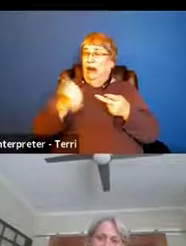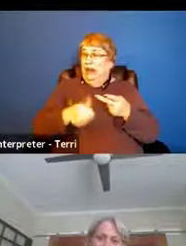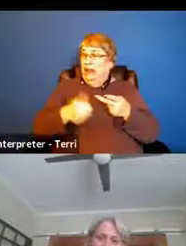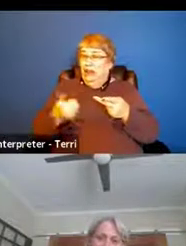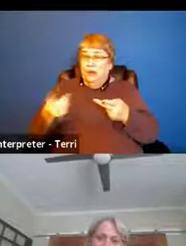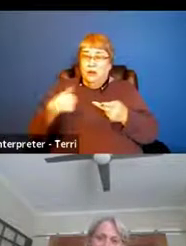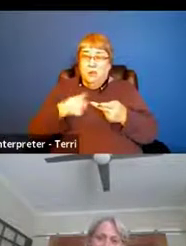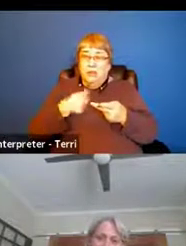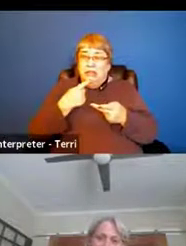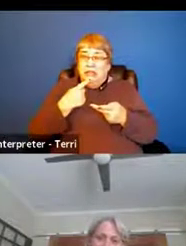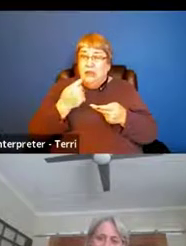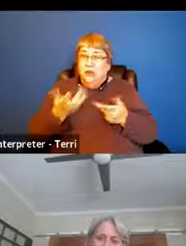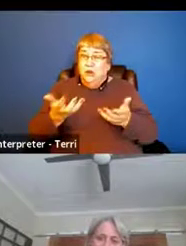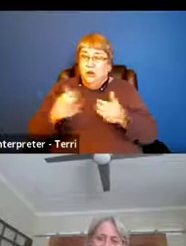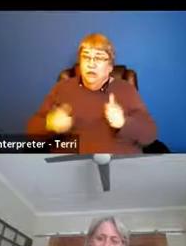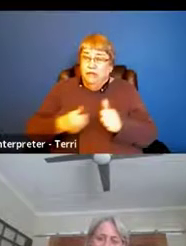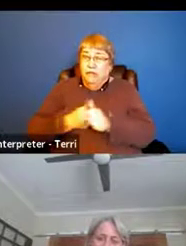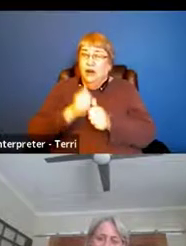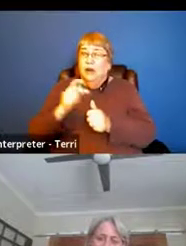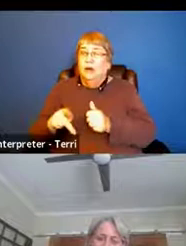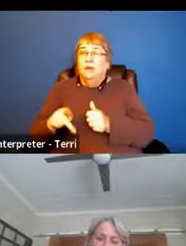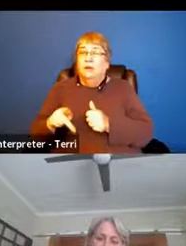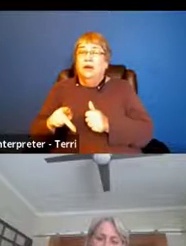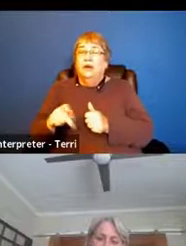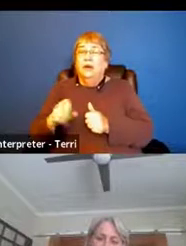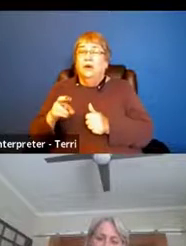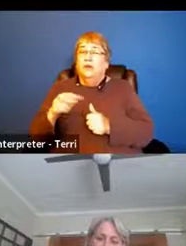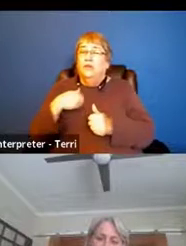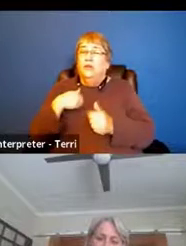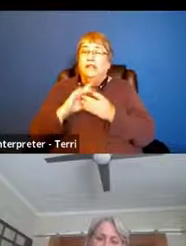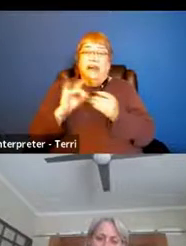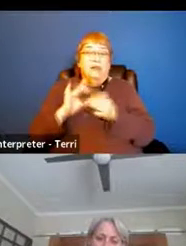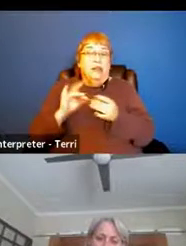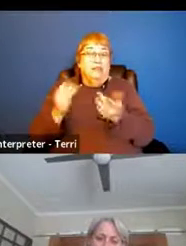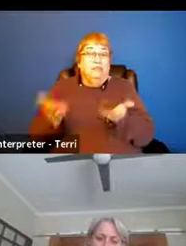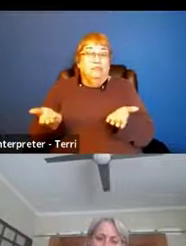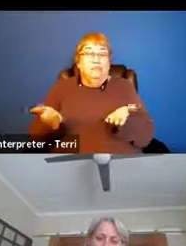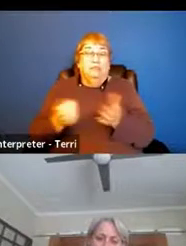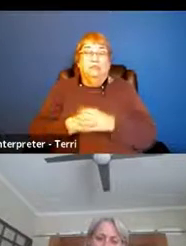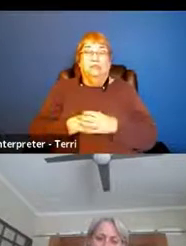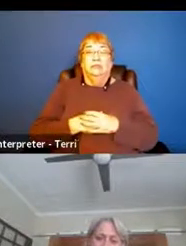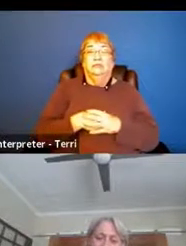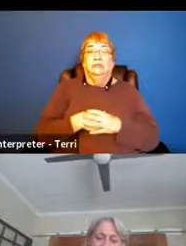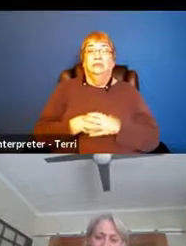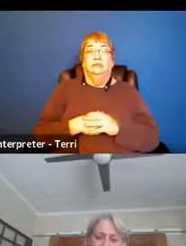that you all just want to follow up on or have a comment on.